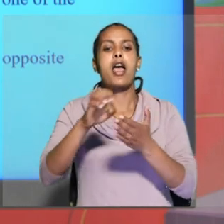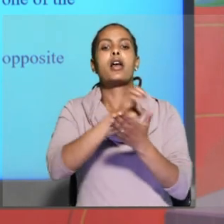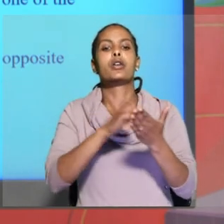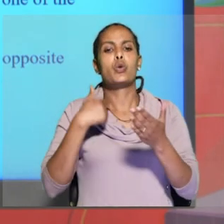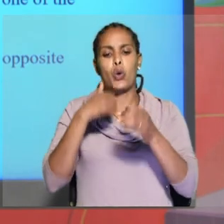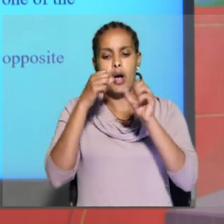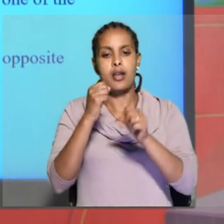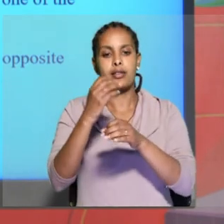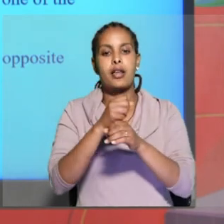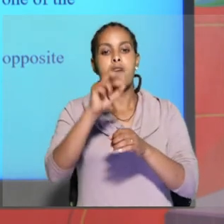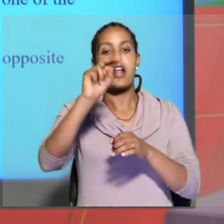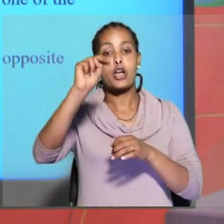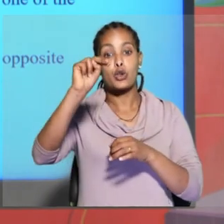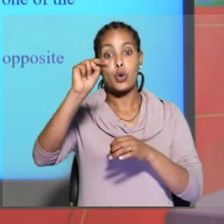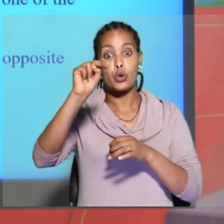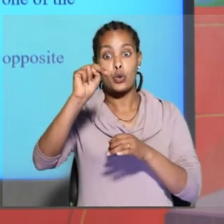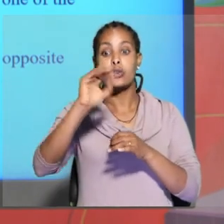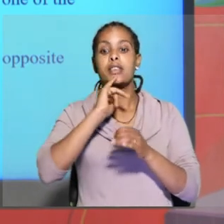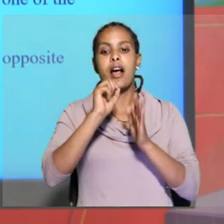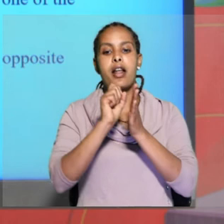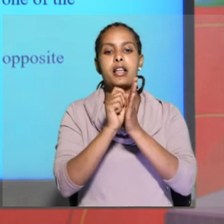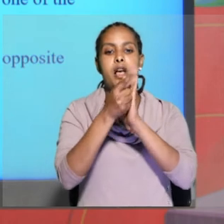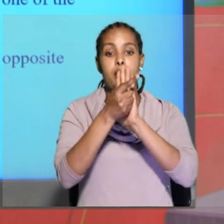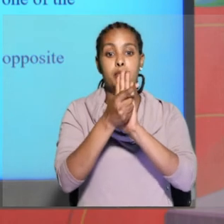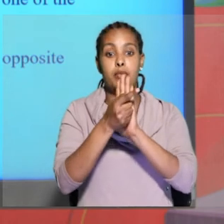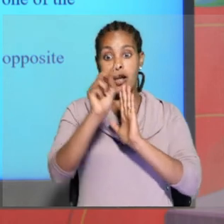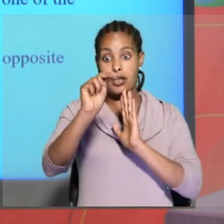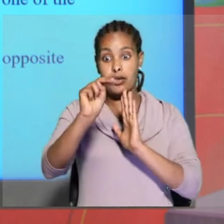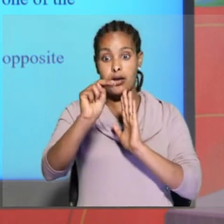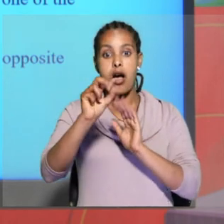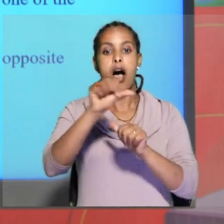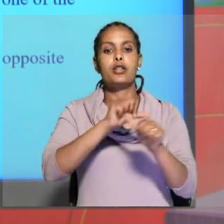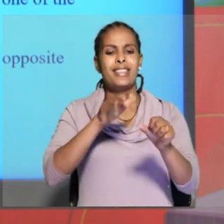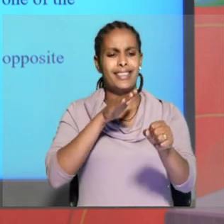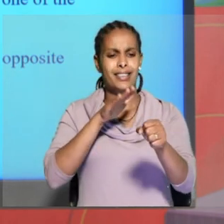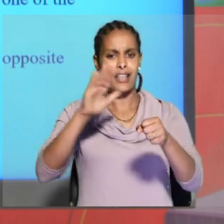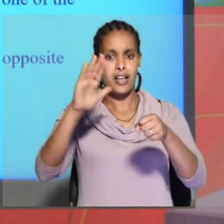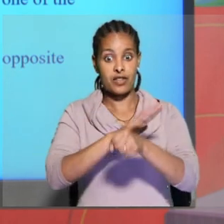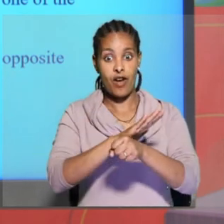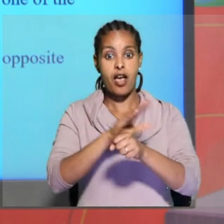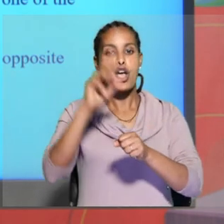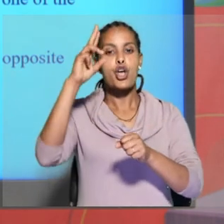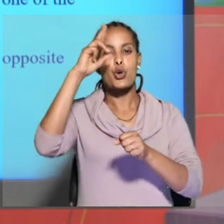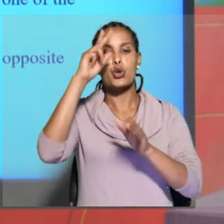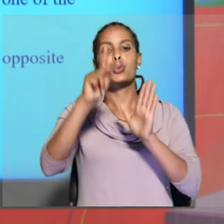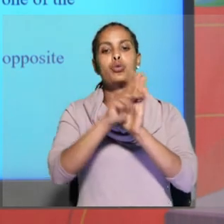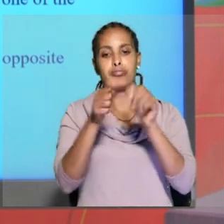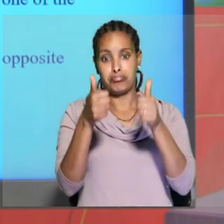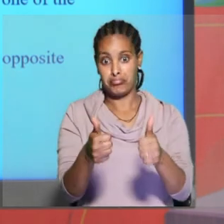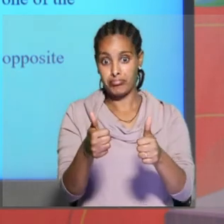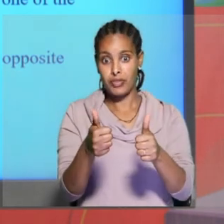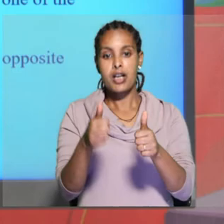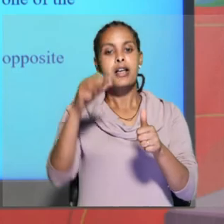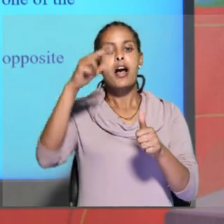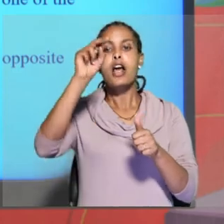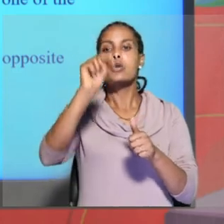can take nitrogen as an example. Nitrogen atoms satisfy Hund's rule. Nitrogen